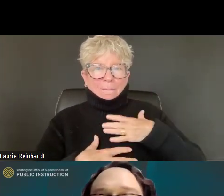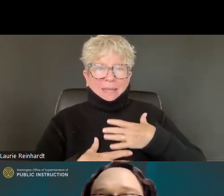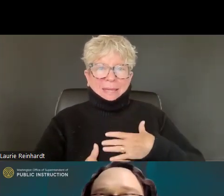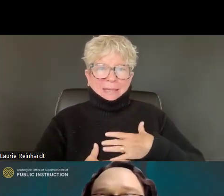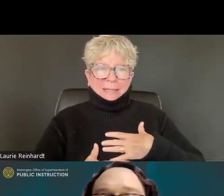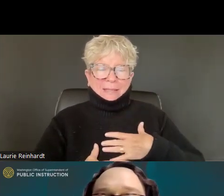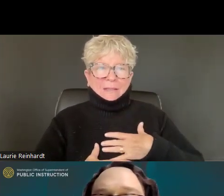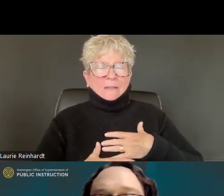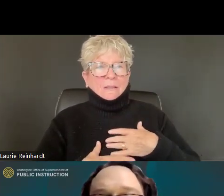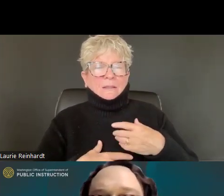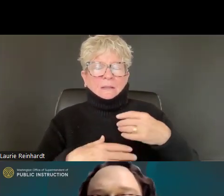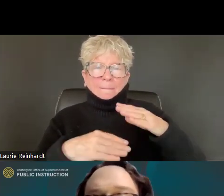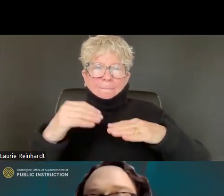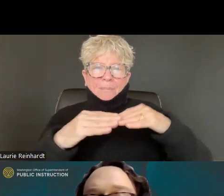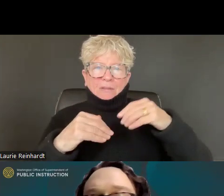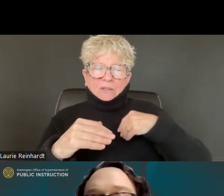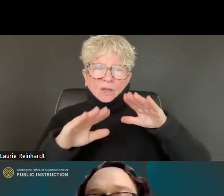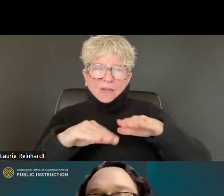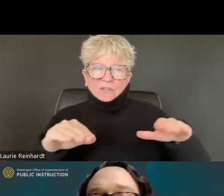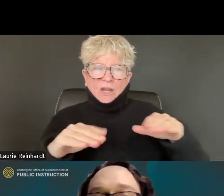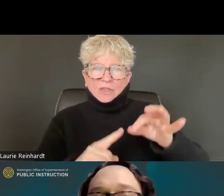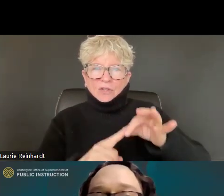building upon a child's unique strengths,